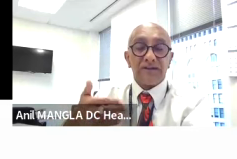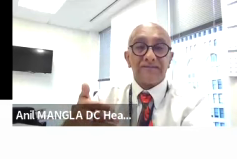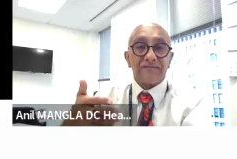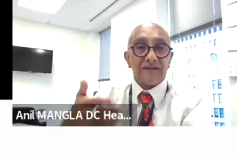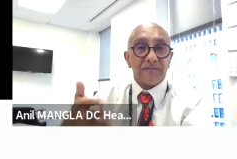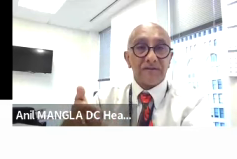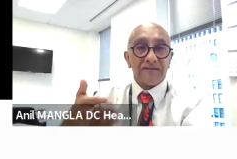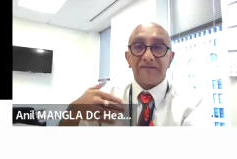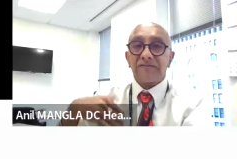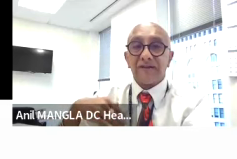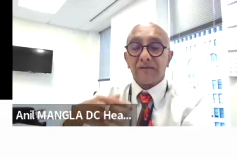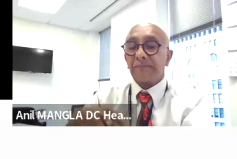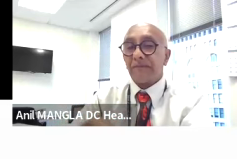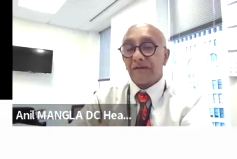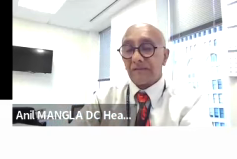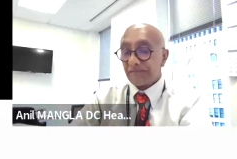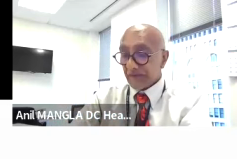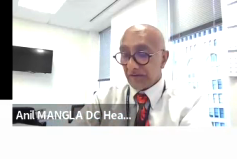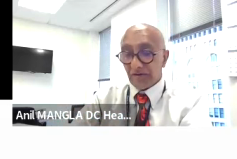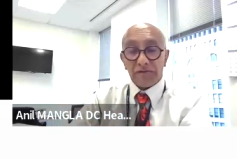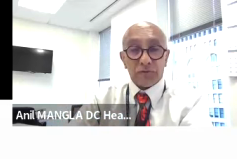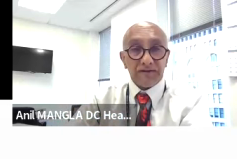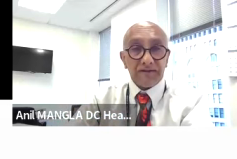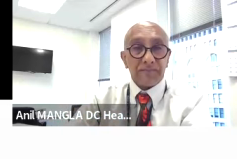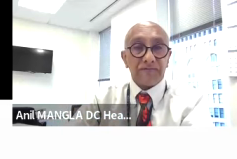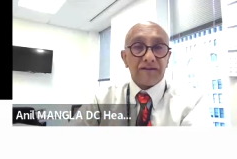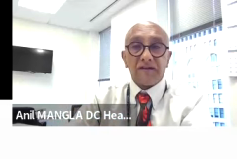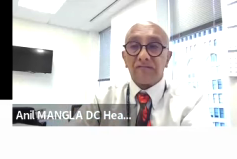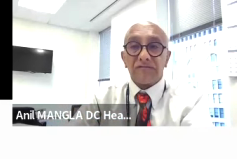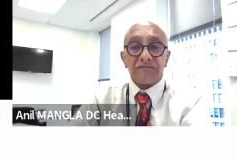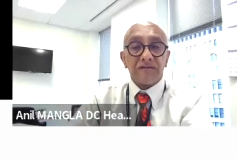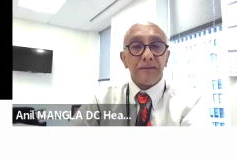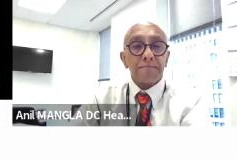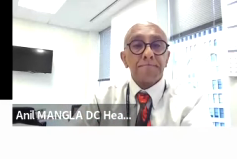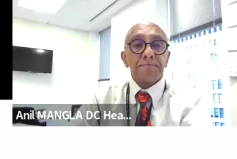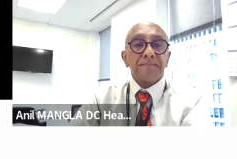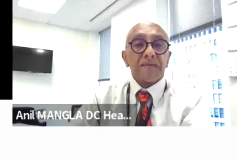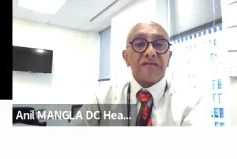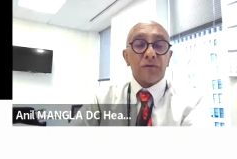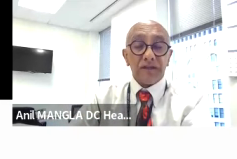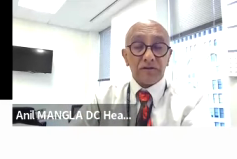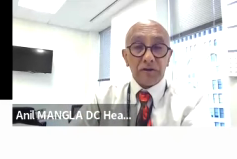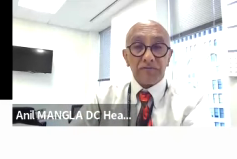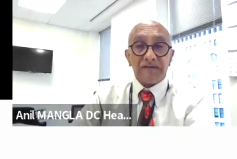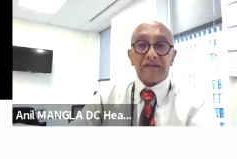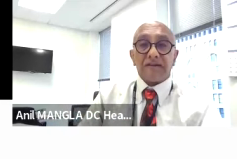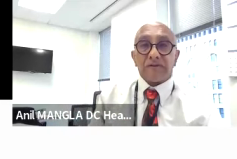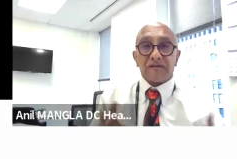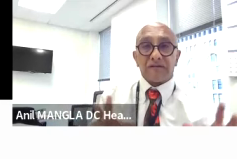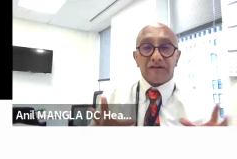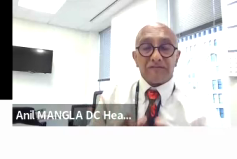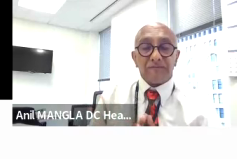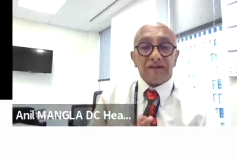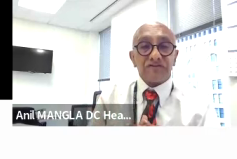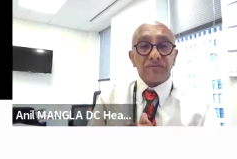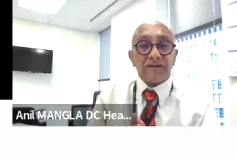methods and what is available there to help, avoid and prevent RSV. So in closing, that was